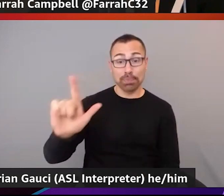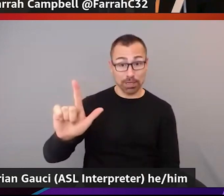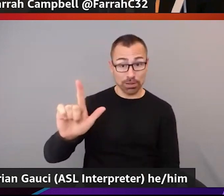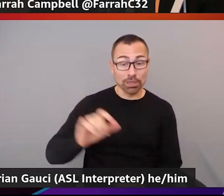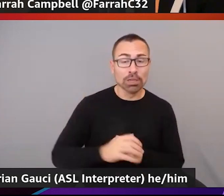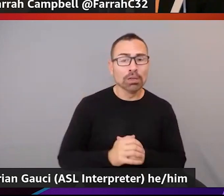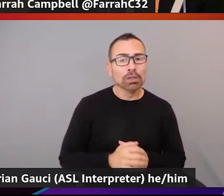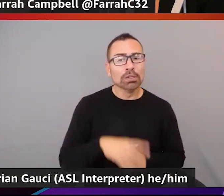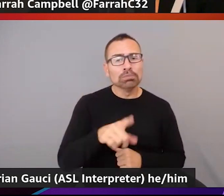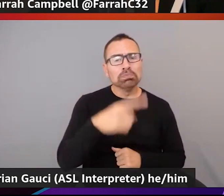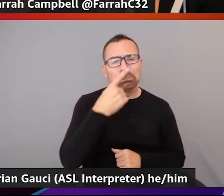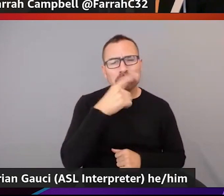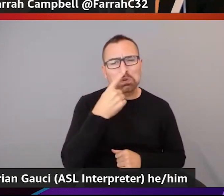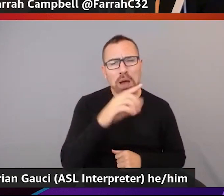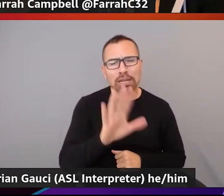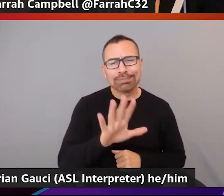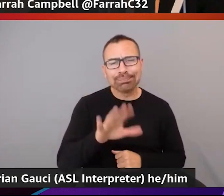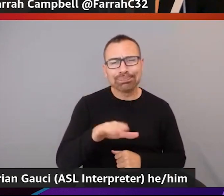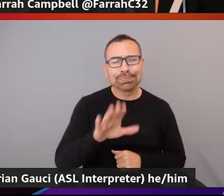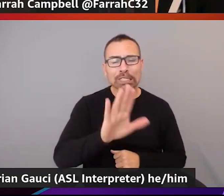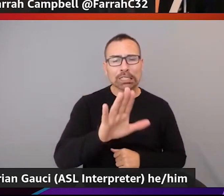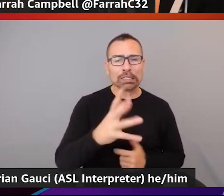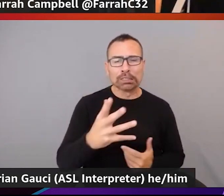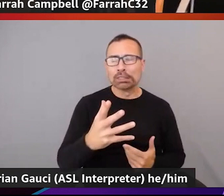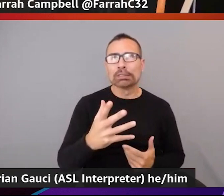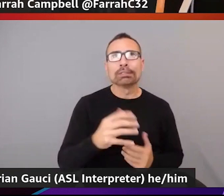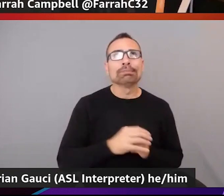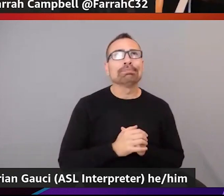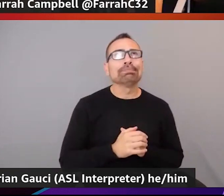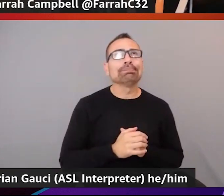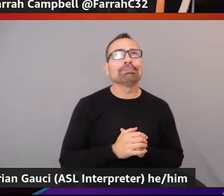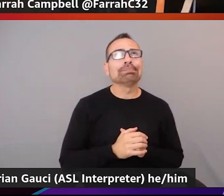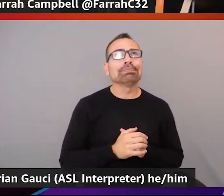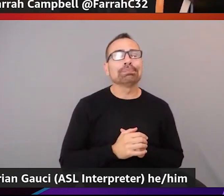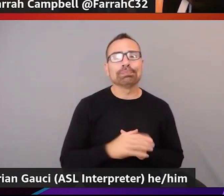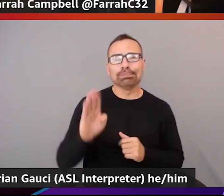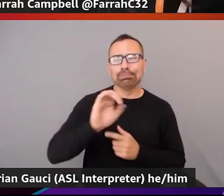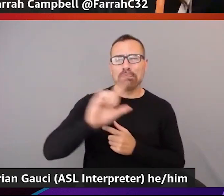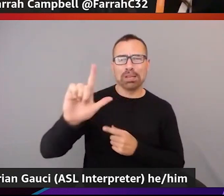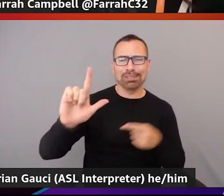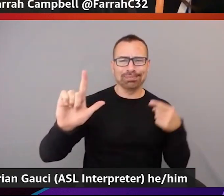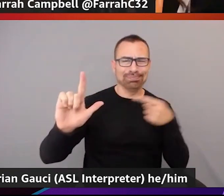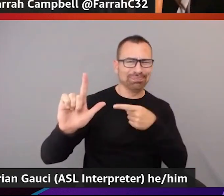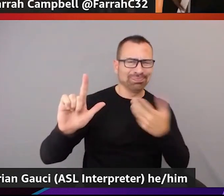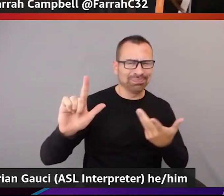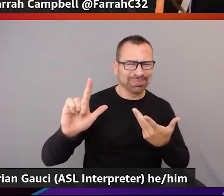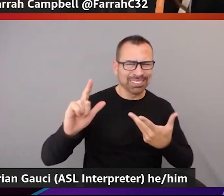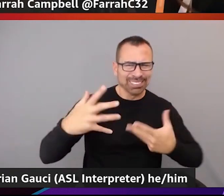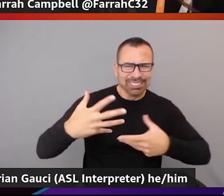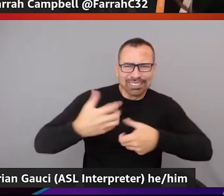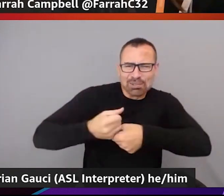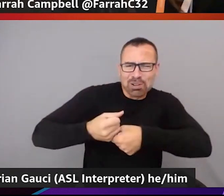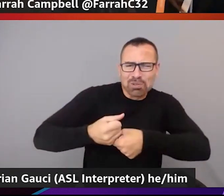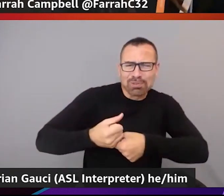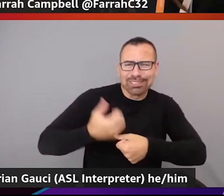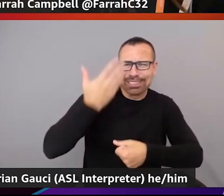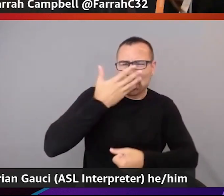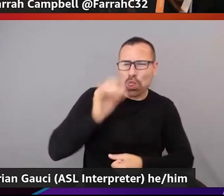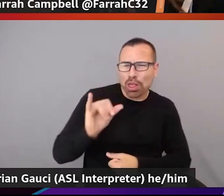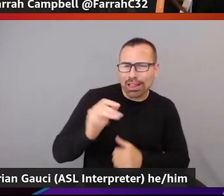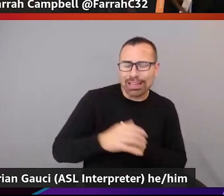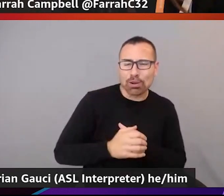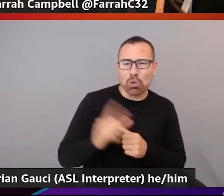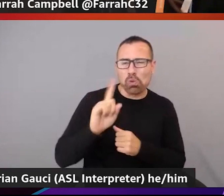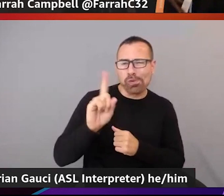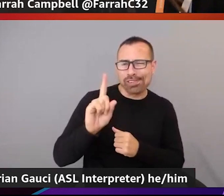a quick summary of what Bill? You gave us a little bit about what Bill is, but maybe where